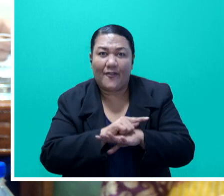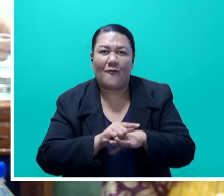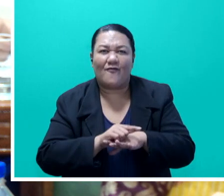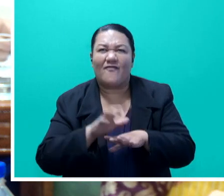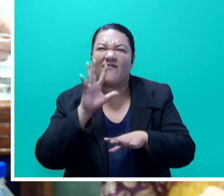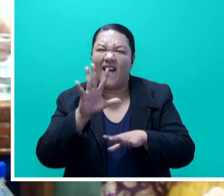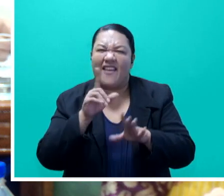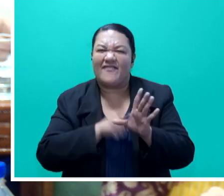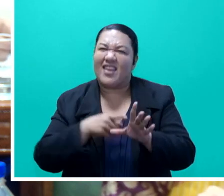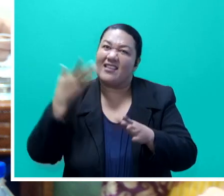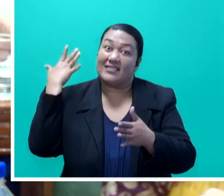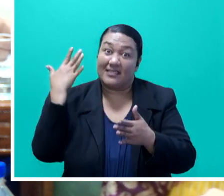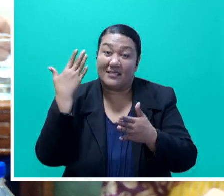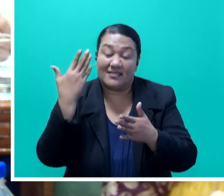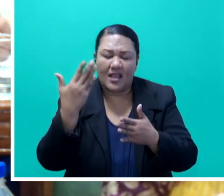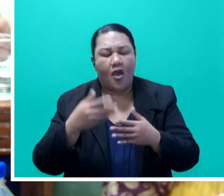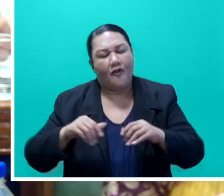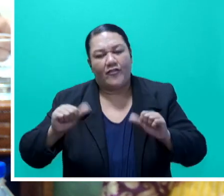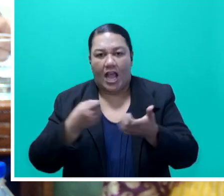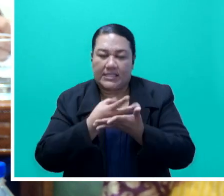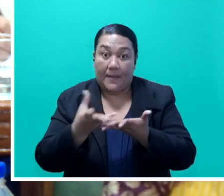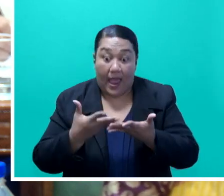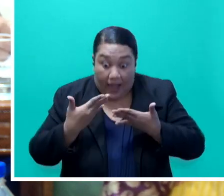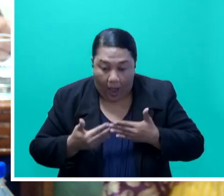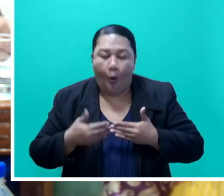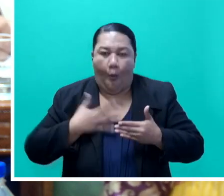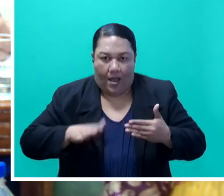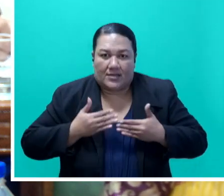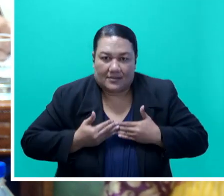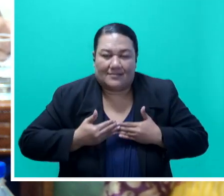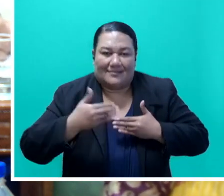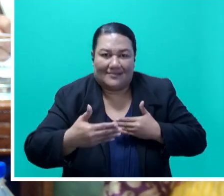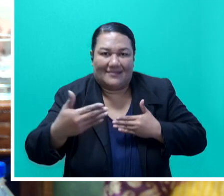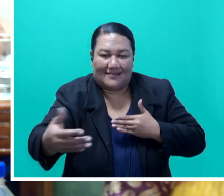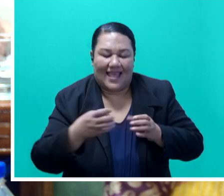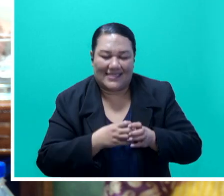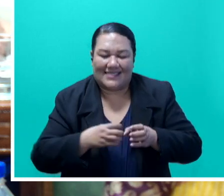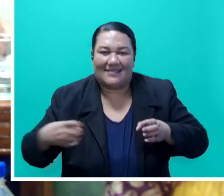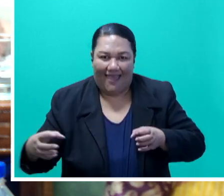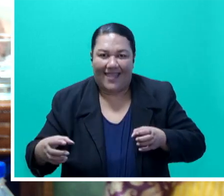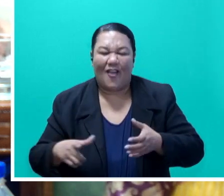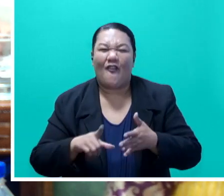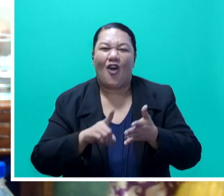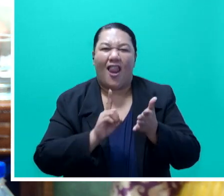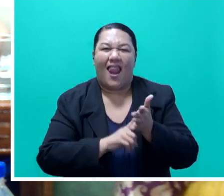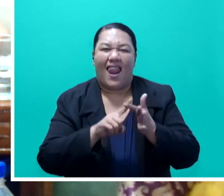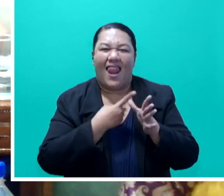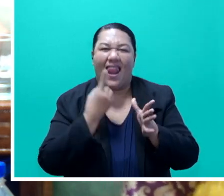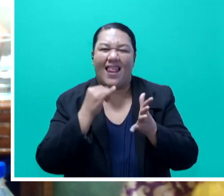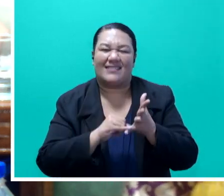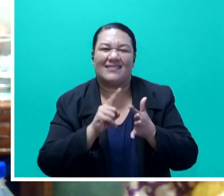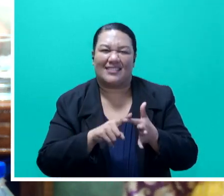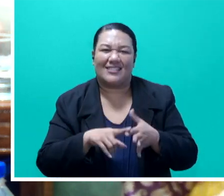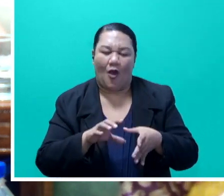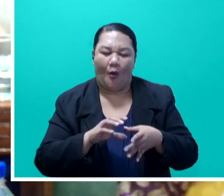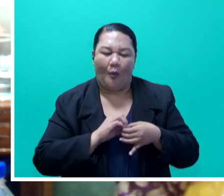get another 5 or 7 years of development lease. Because there are over 40 sites, we are looking at also